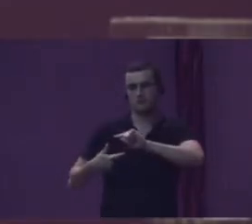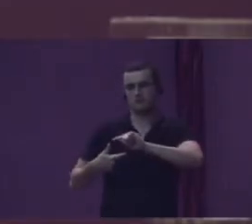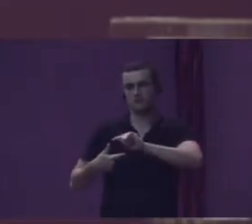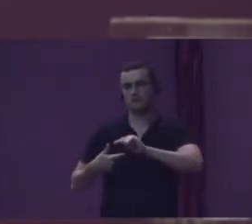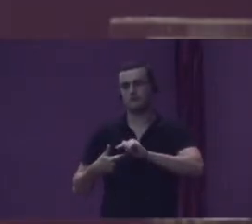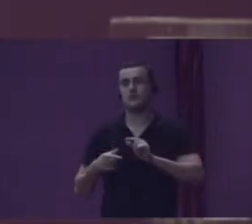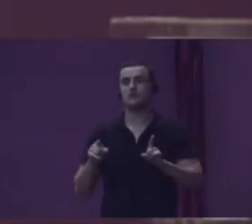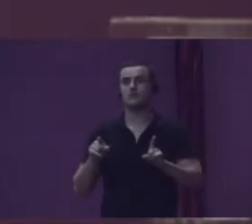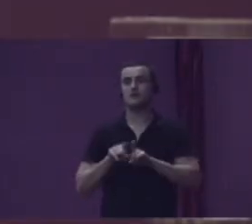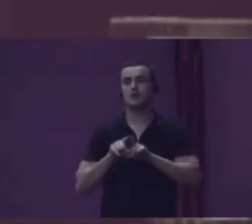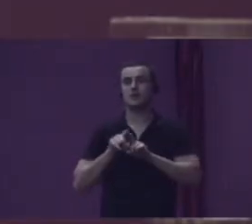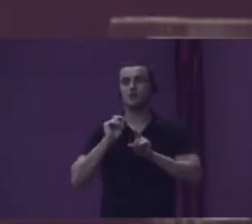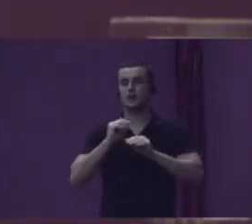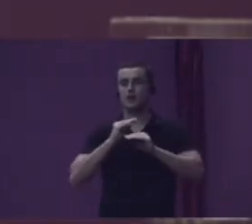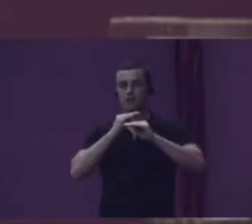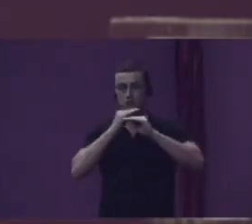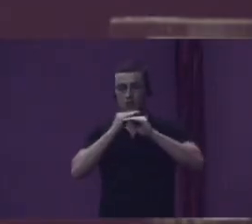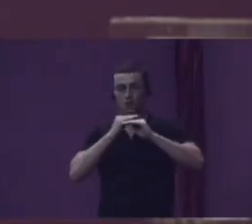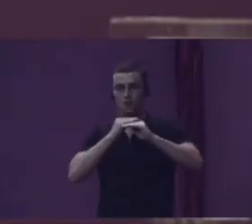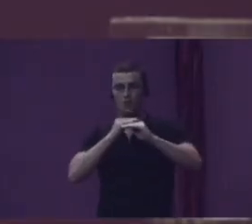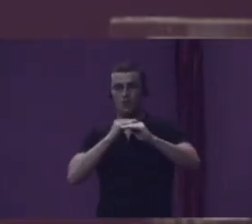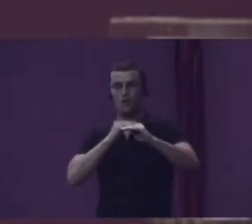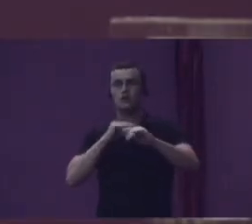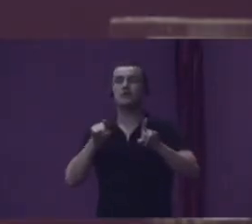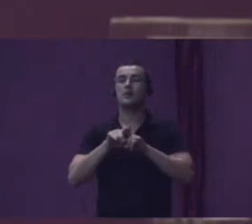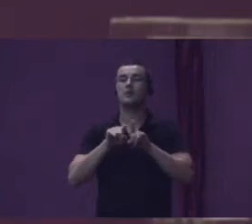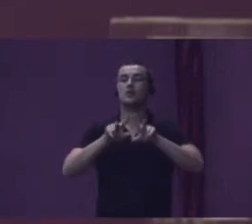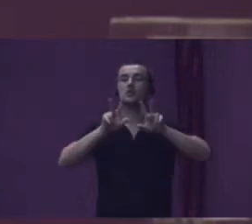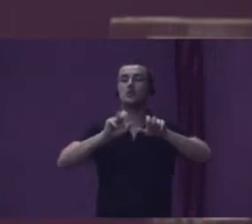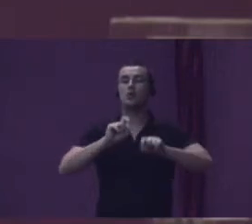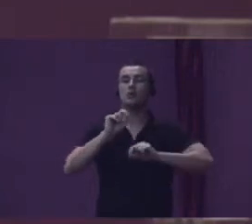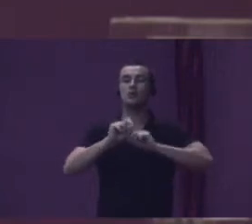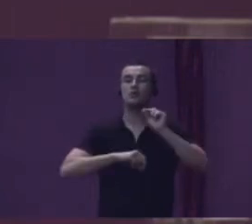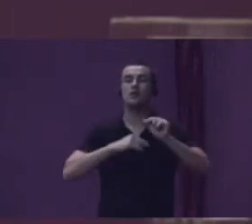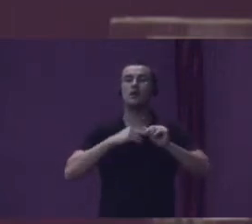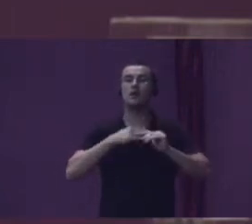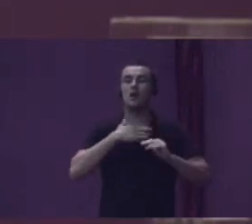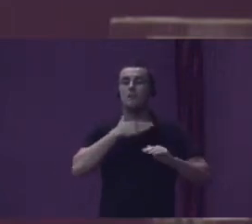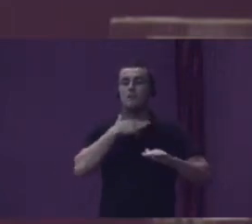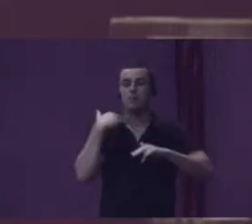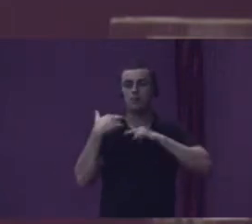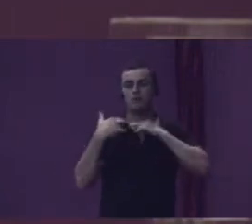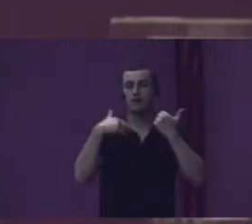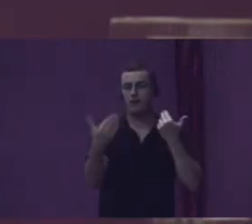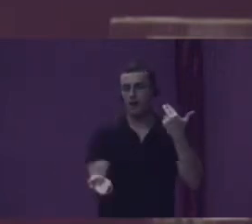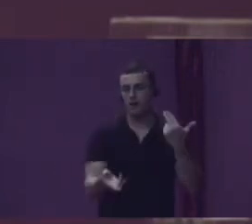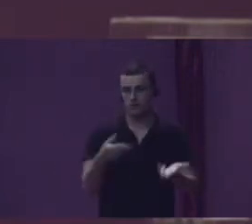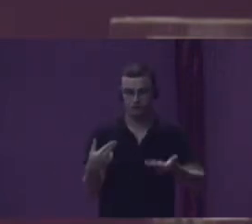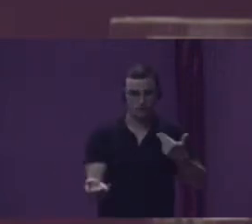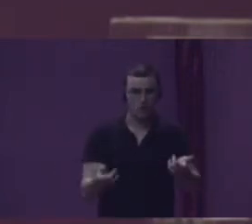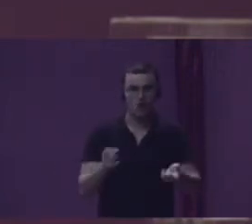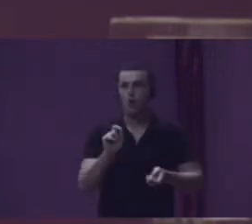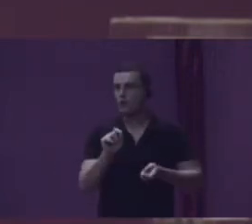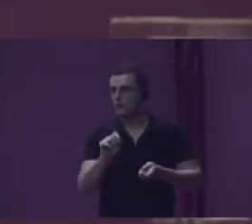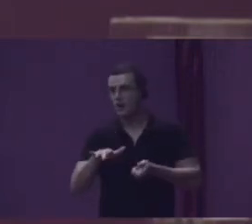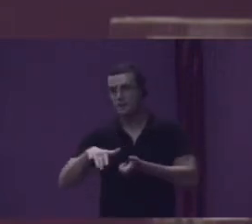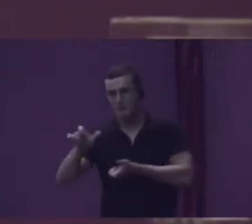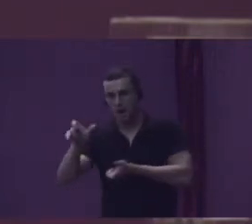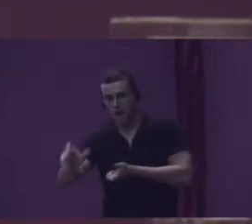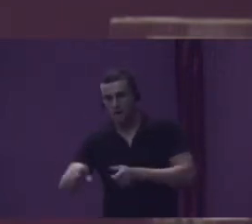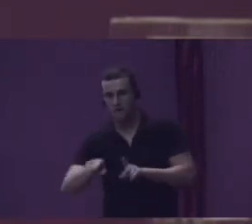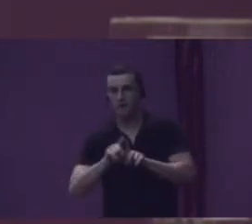and some more recent thinking about practice of midwifery and maternal health care